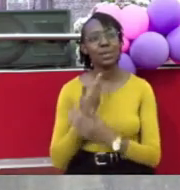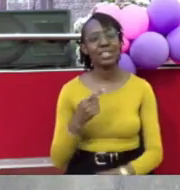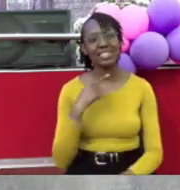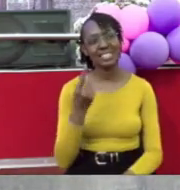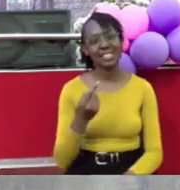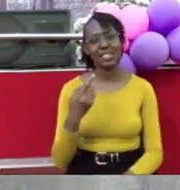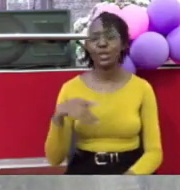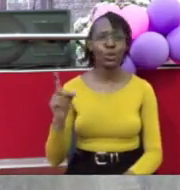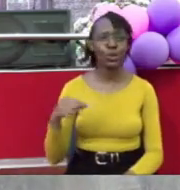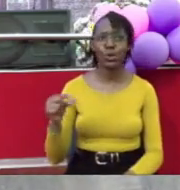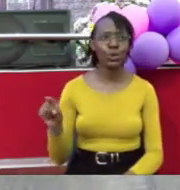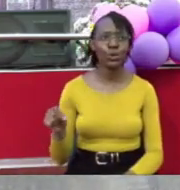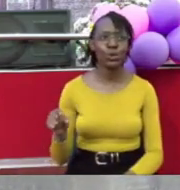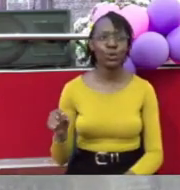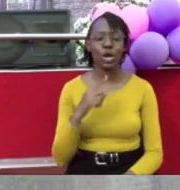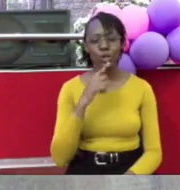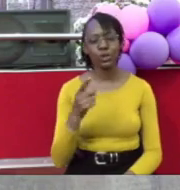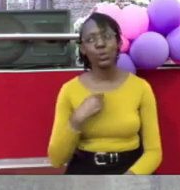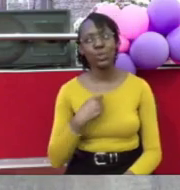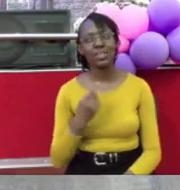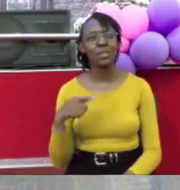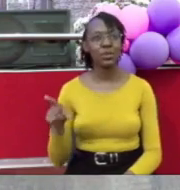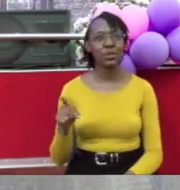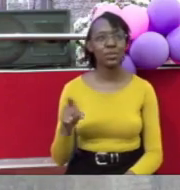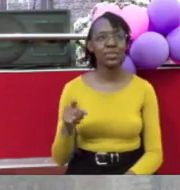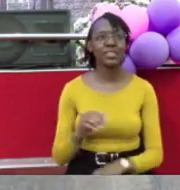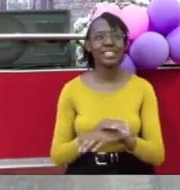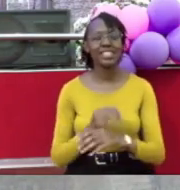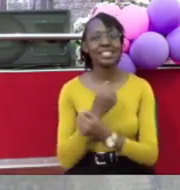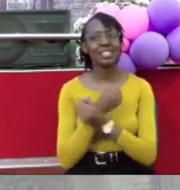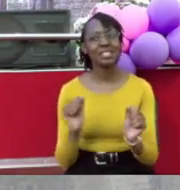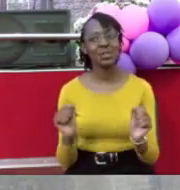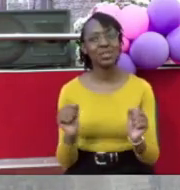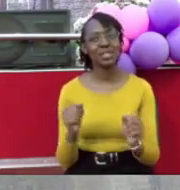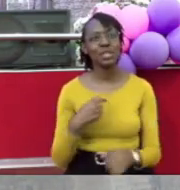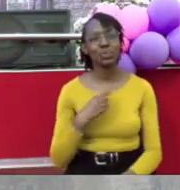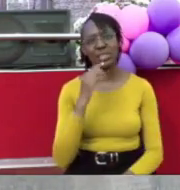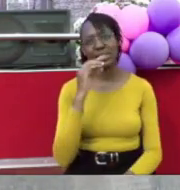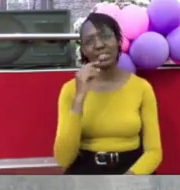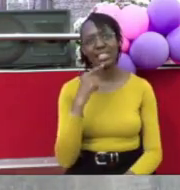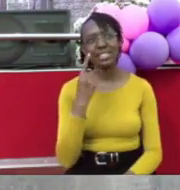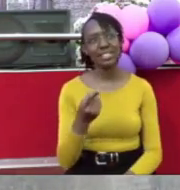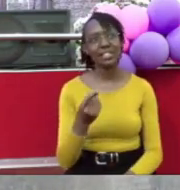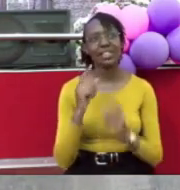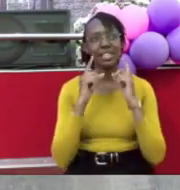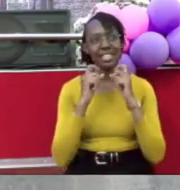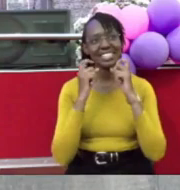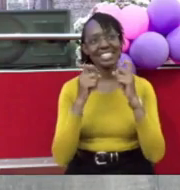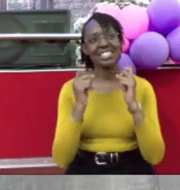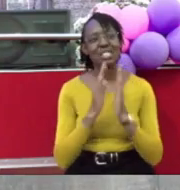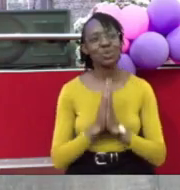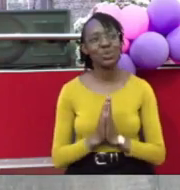just go. And I went. And then they said the sinner's prayer, I repeated. Wakasema maombi ile ya watu wenye